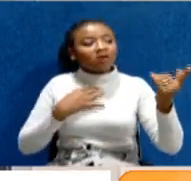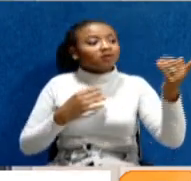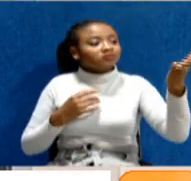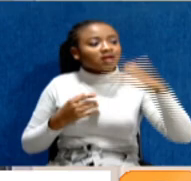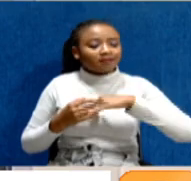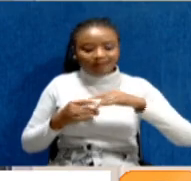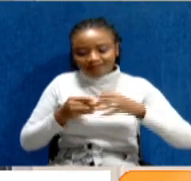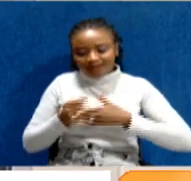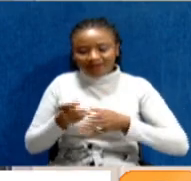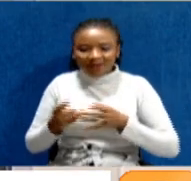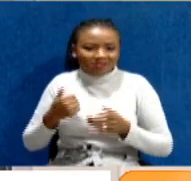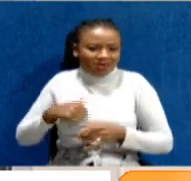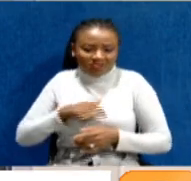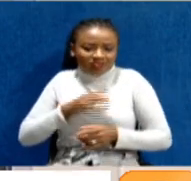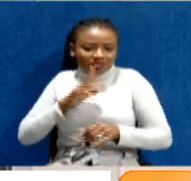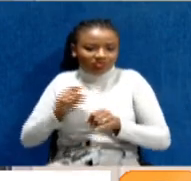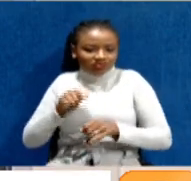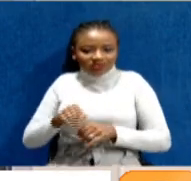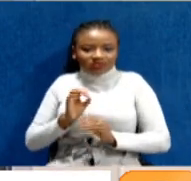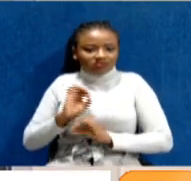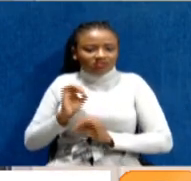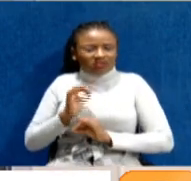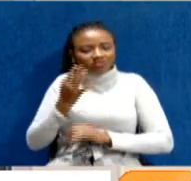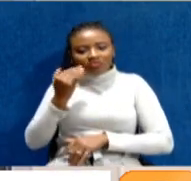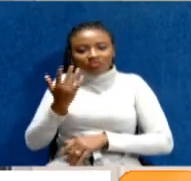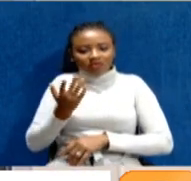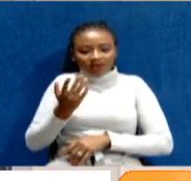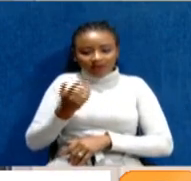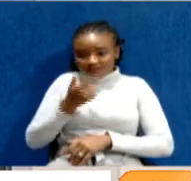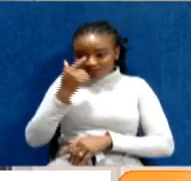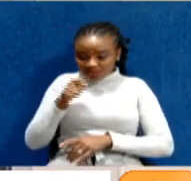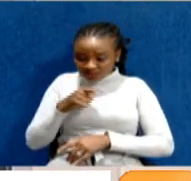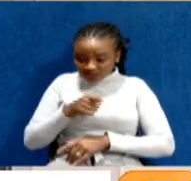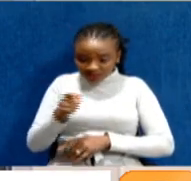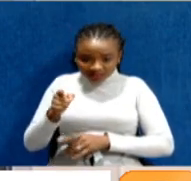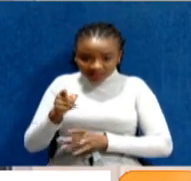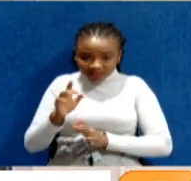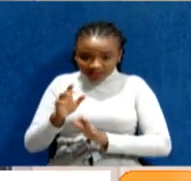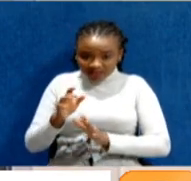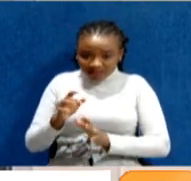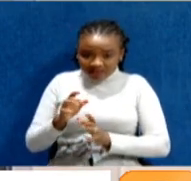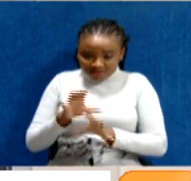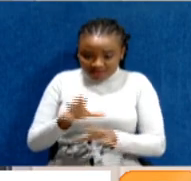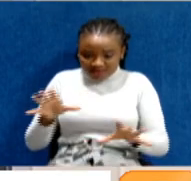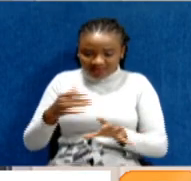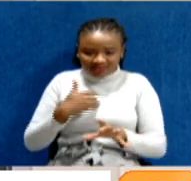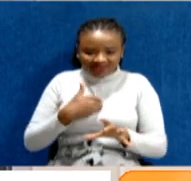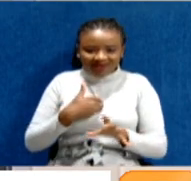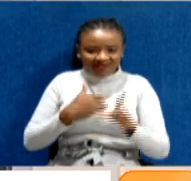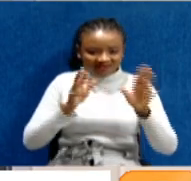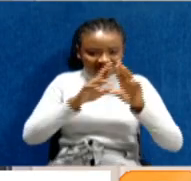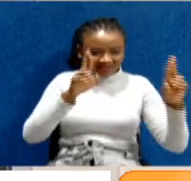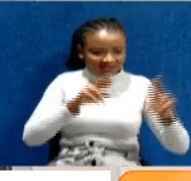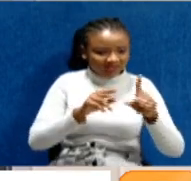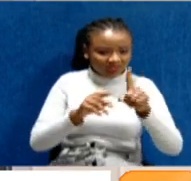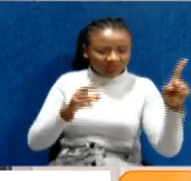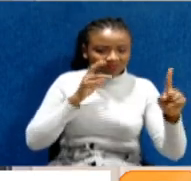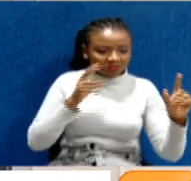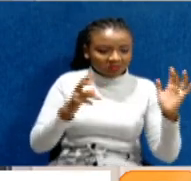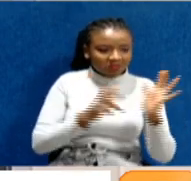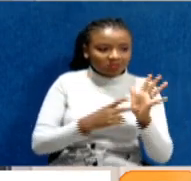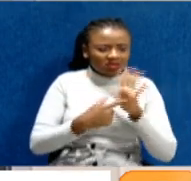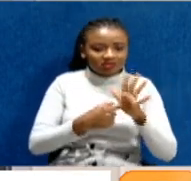export or for the niche market, because organic agriculture or organic products have a niche market. And internationally, they are recognized.